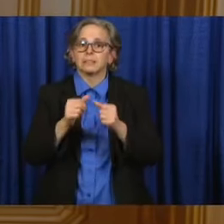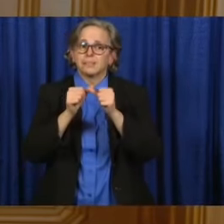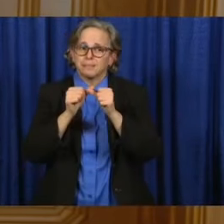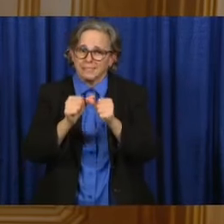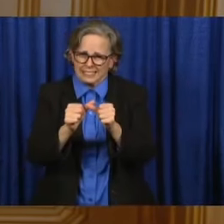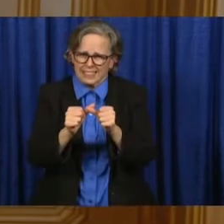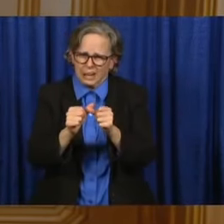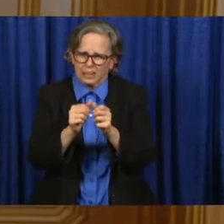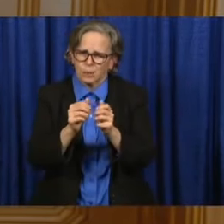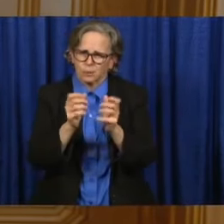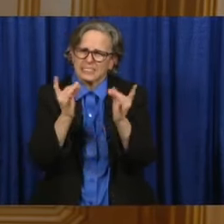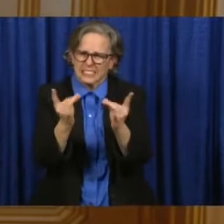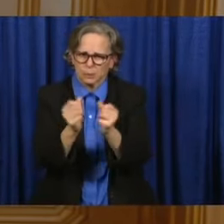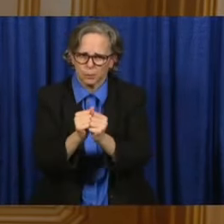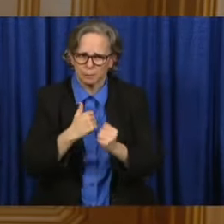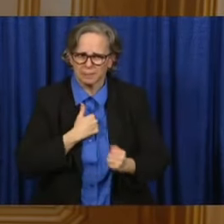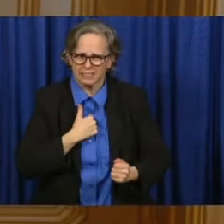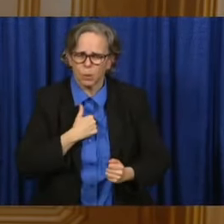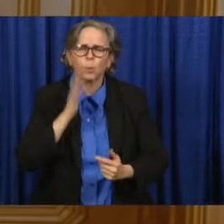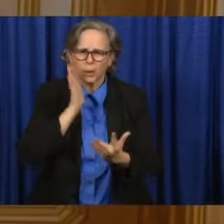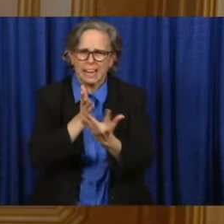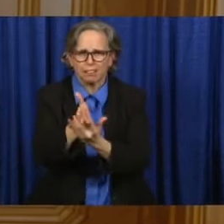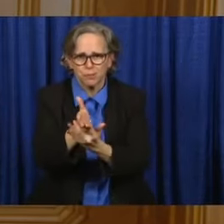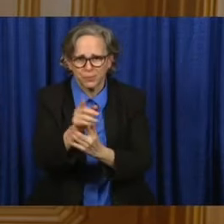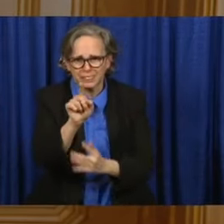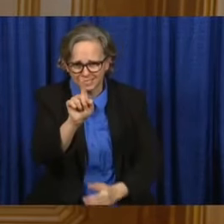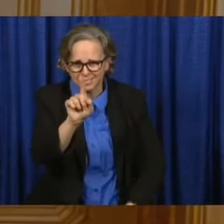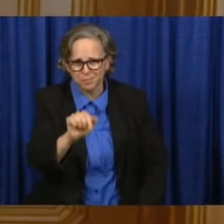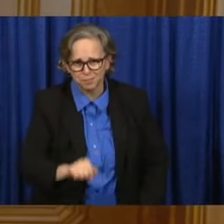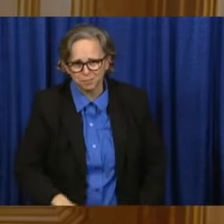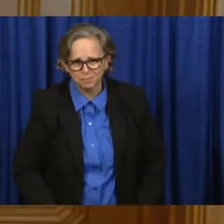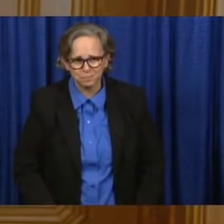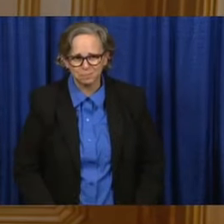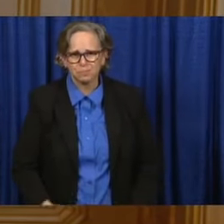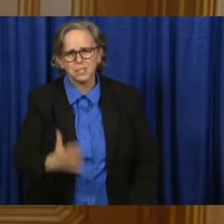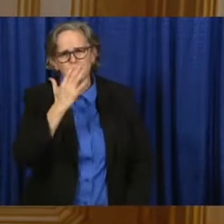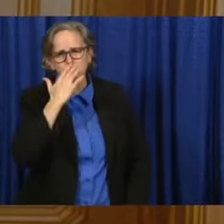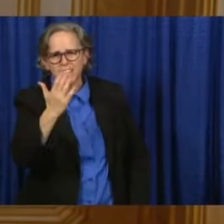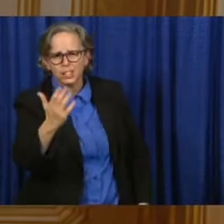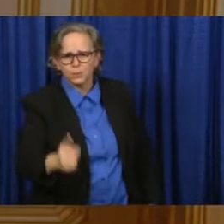as we can get through on the other side. Thank you, Governor.